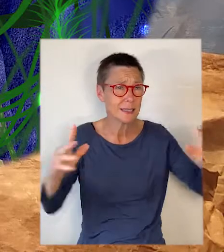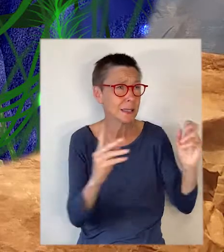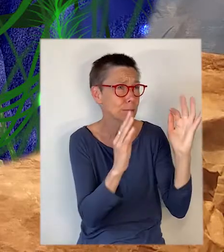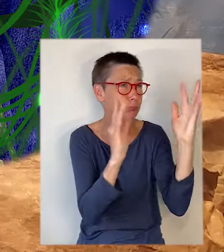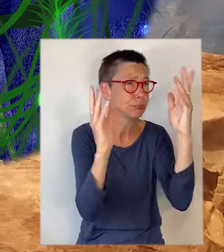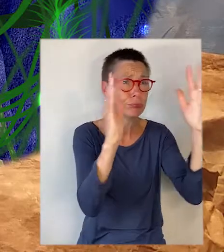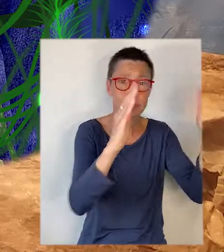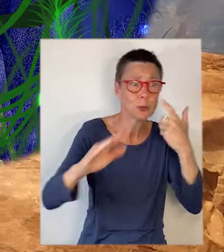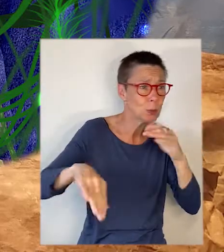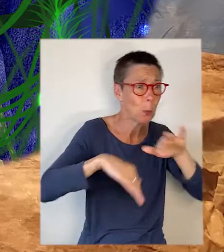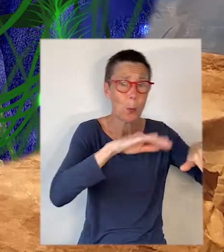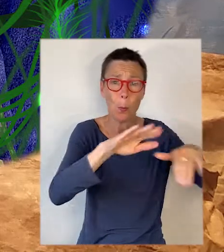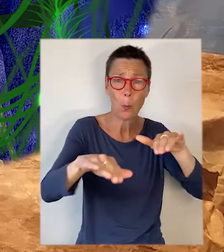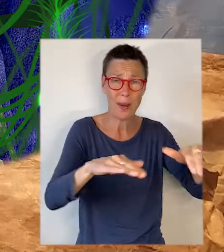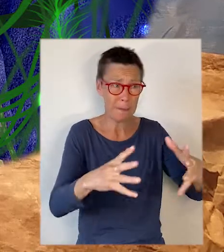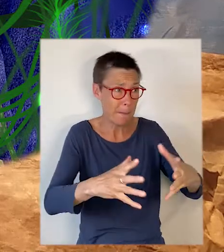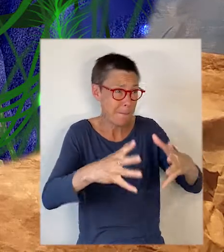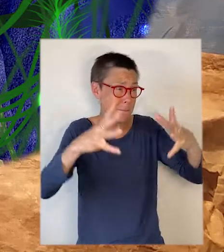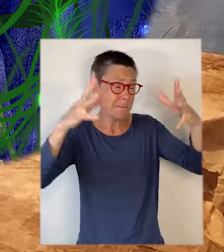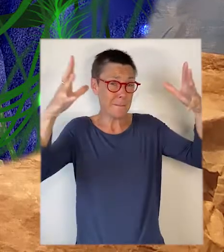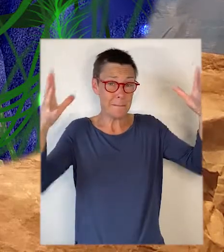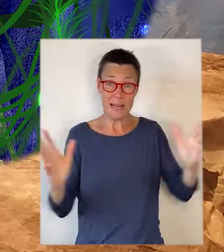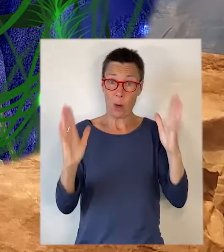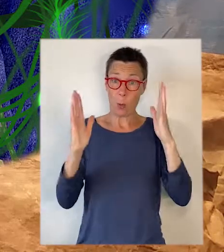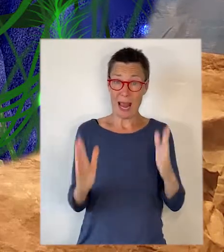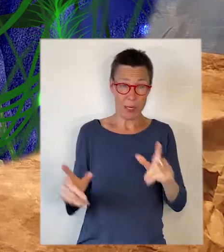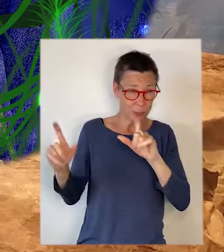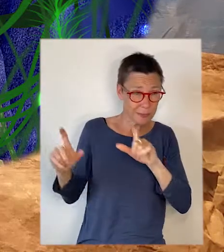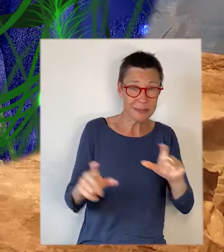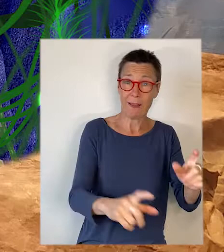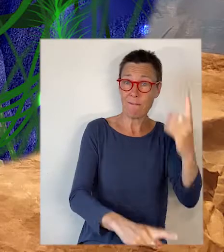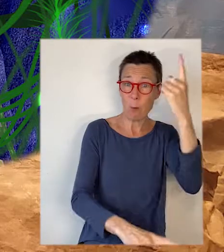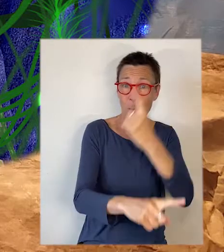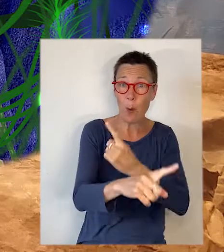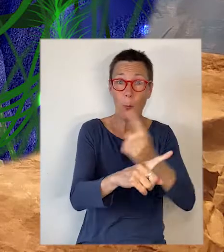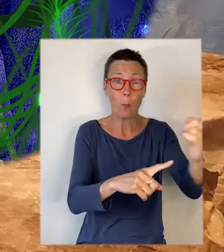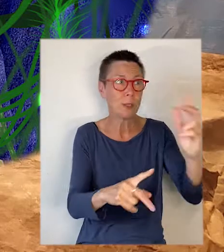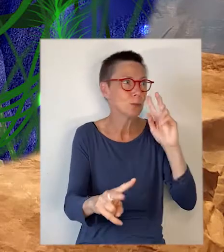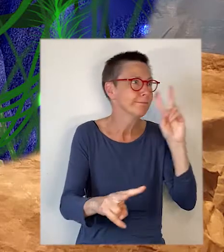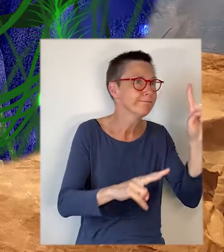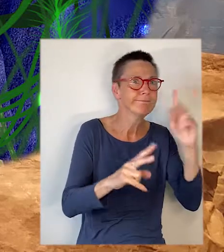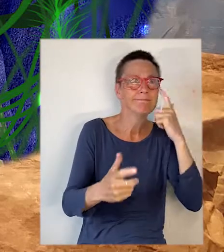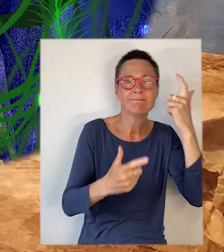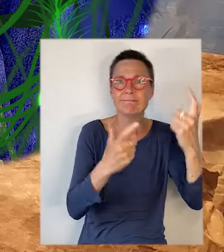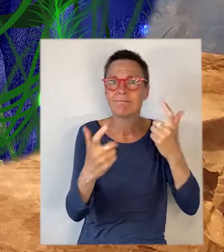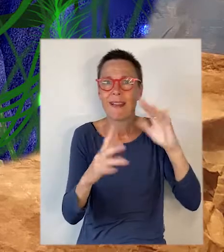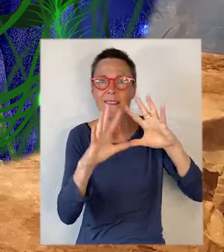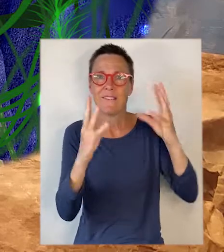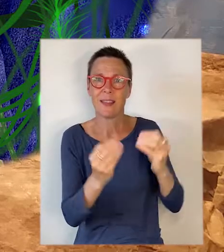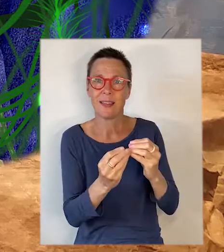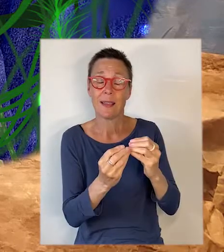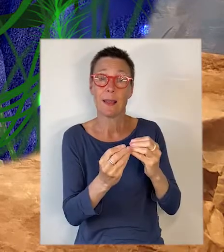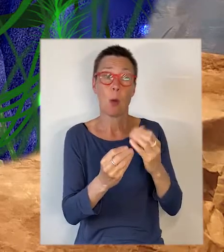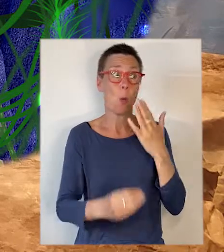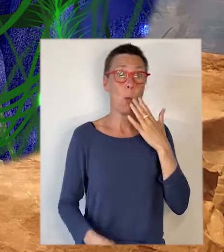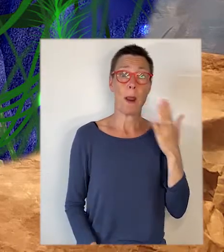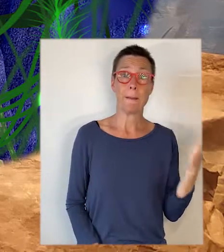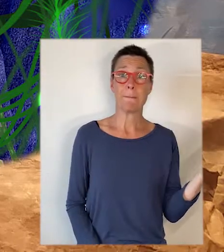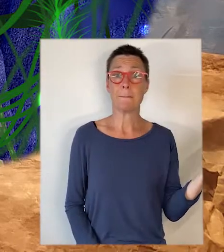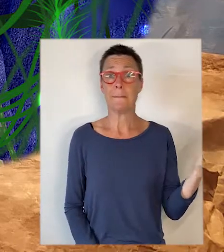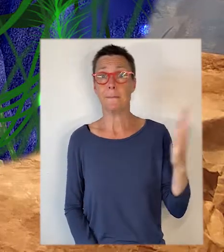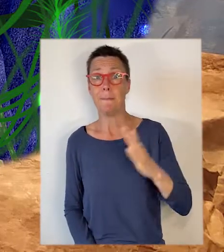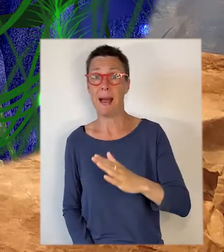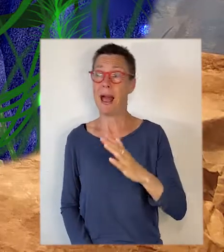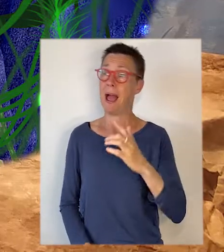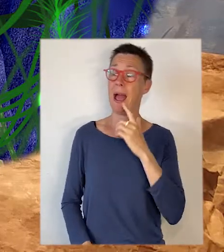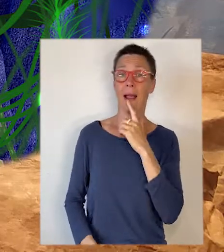there. It was so huge we had to spend a whole week there to explore it all. And then on the way home I caught